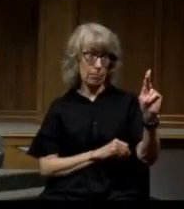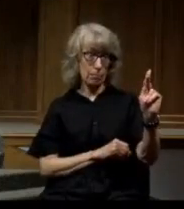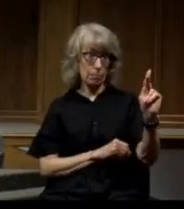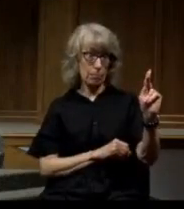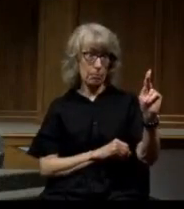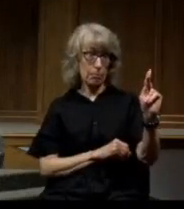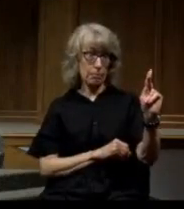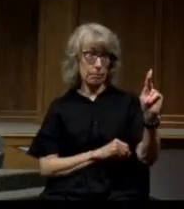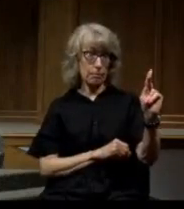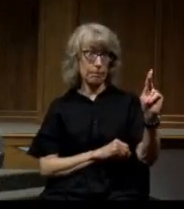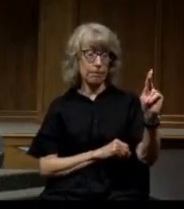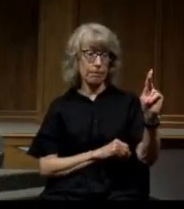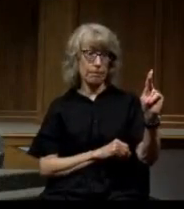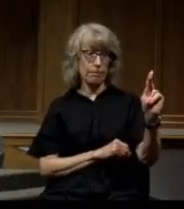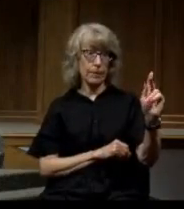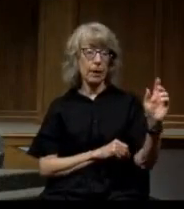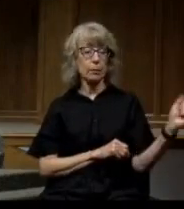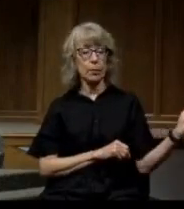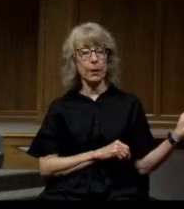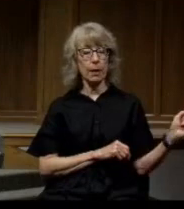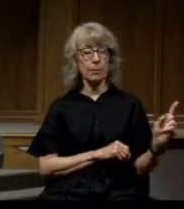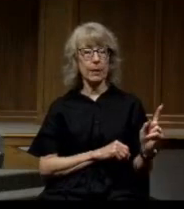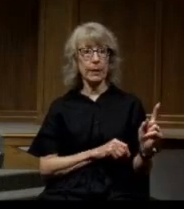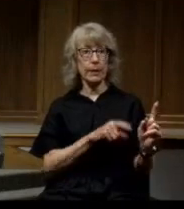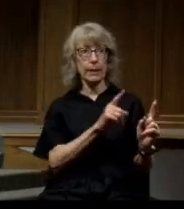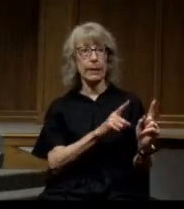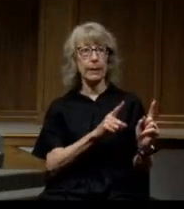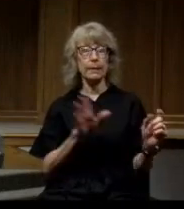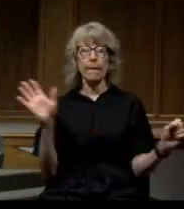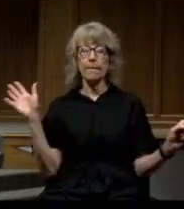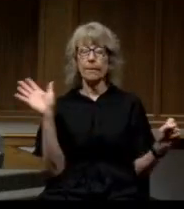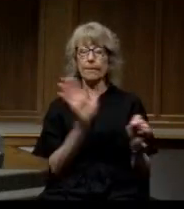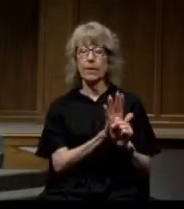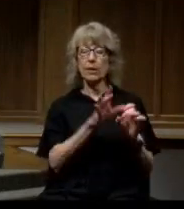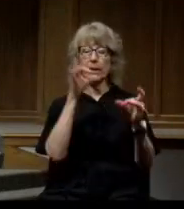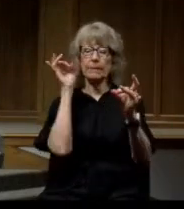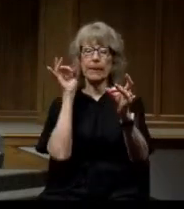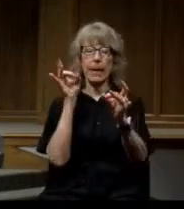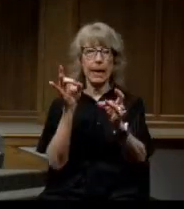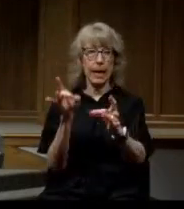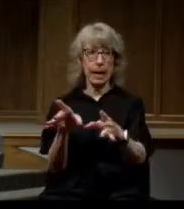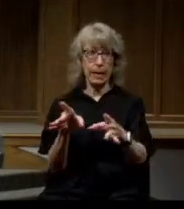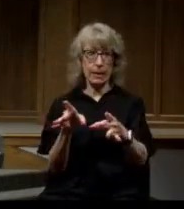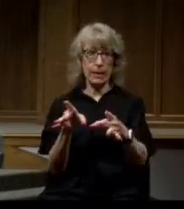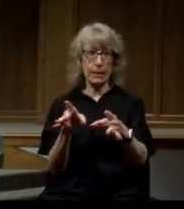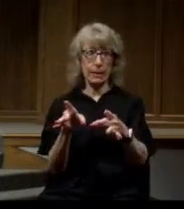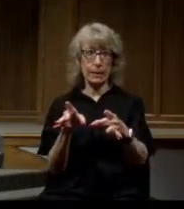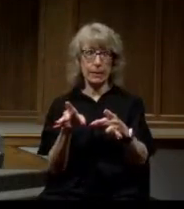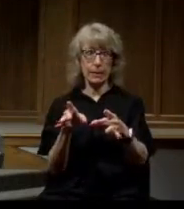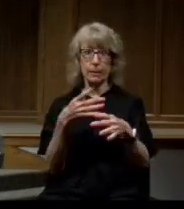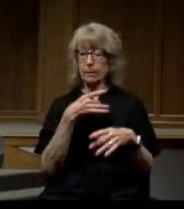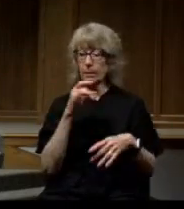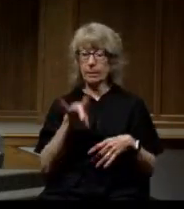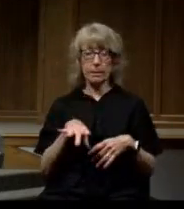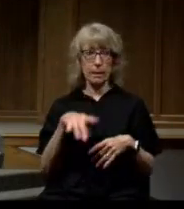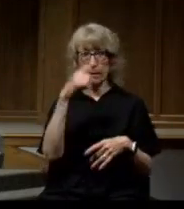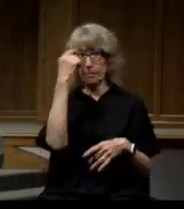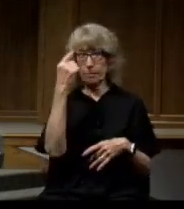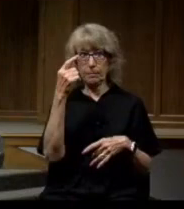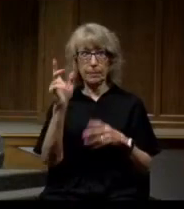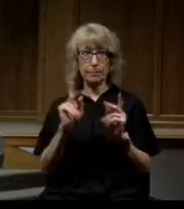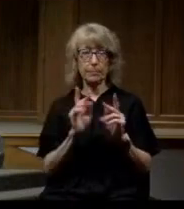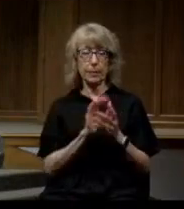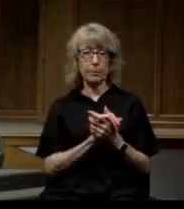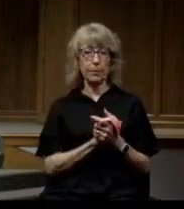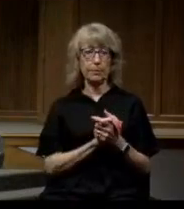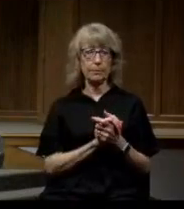Henry comes in and is filled with hate towards people like Anthony. Henry calls Anthony